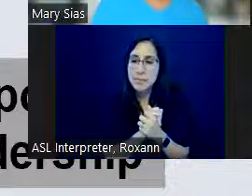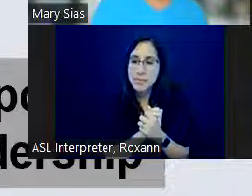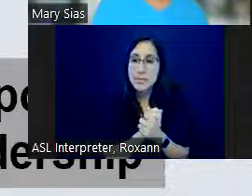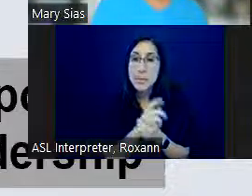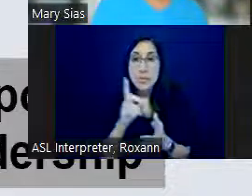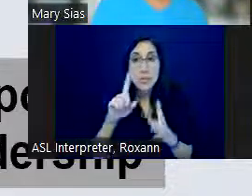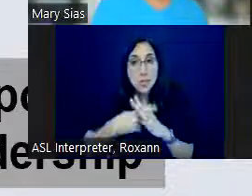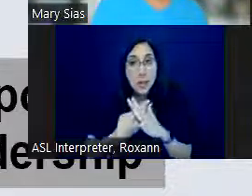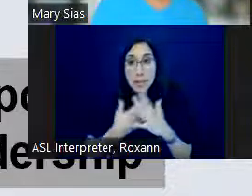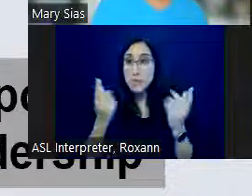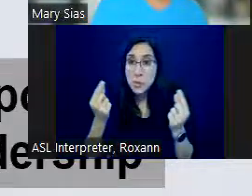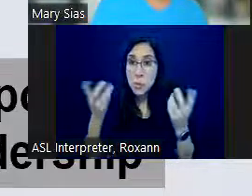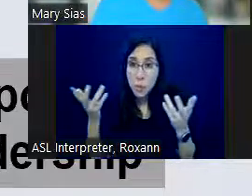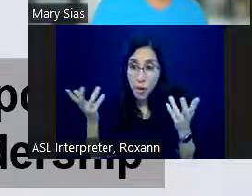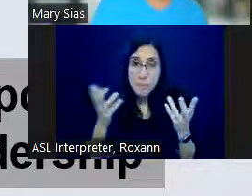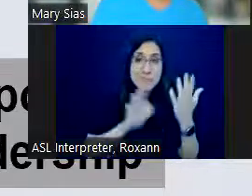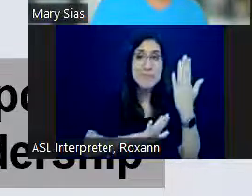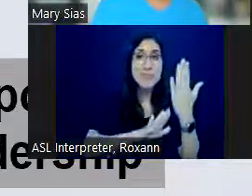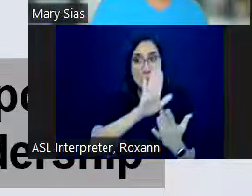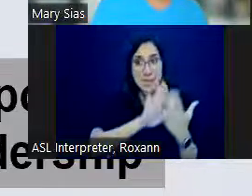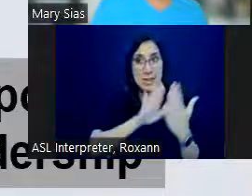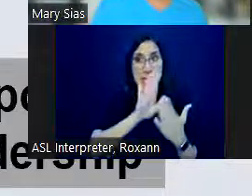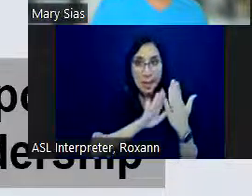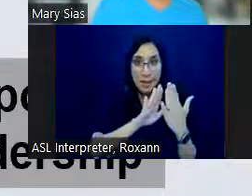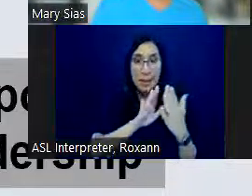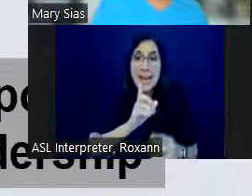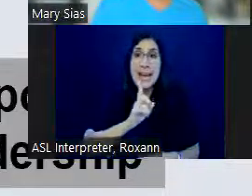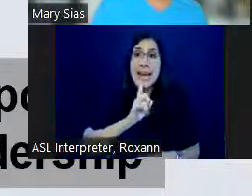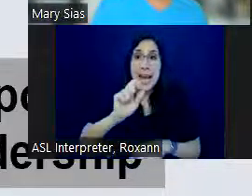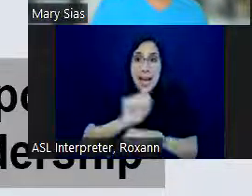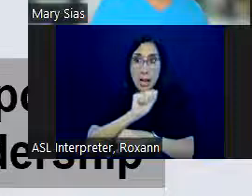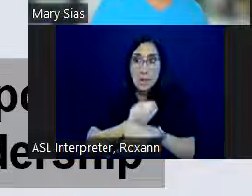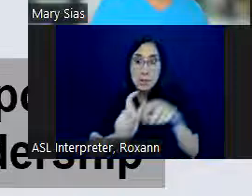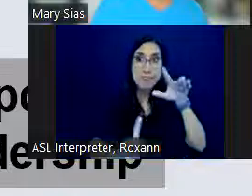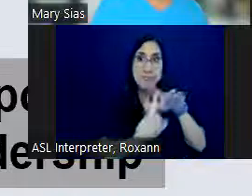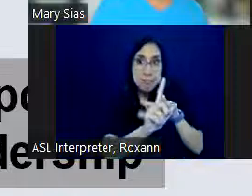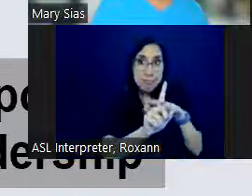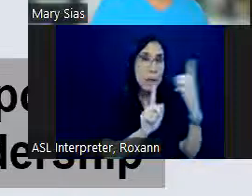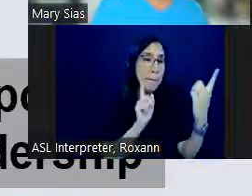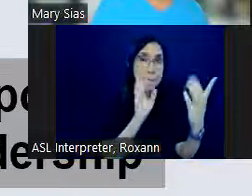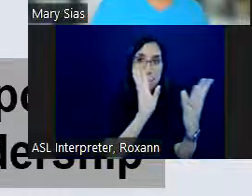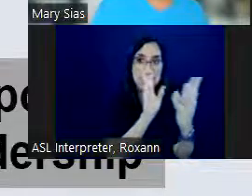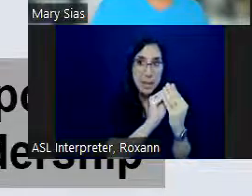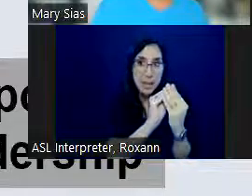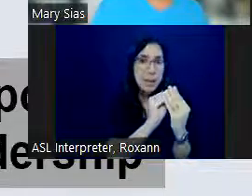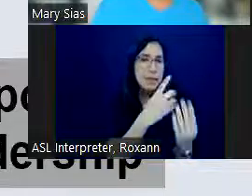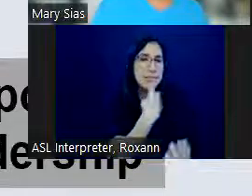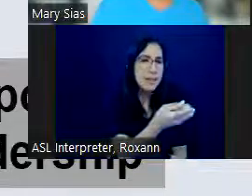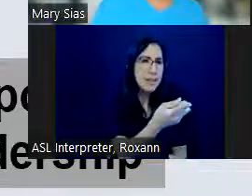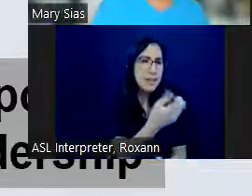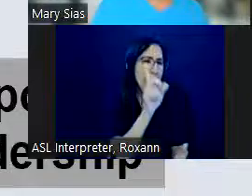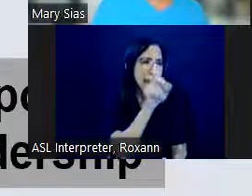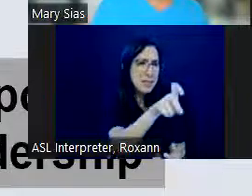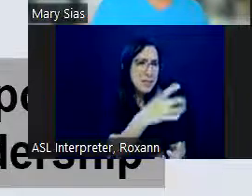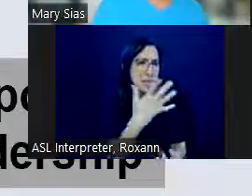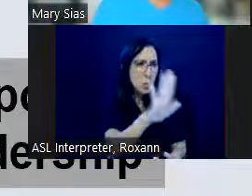going and meeting people where they are and asking them, what is your fear? It